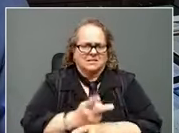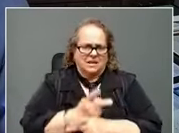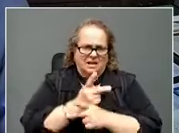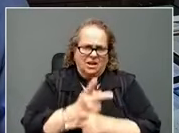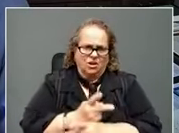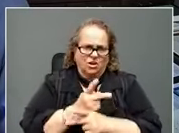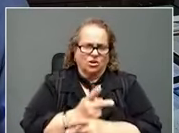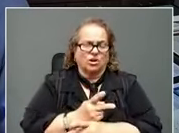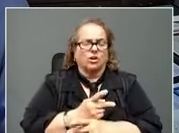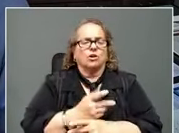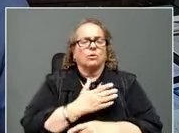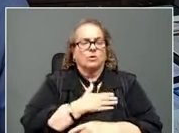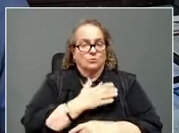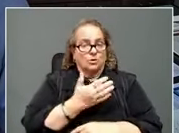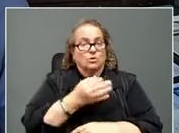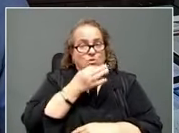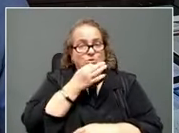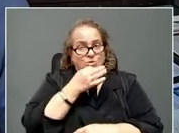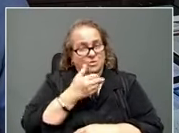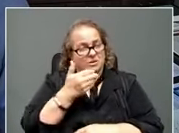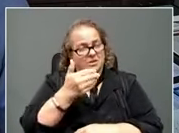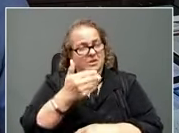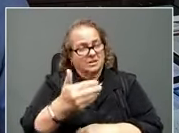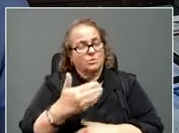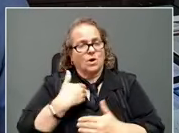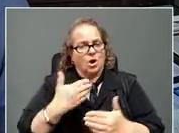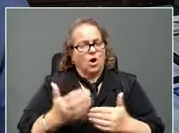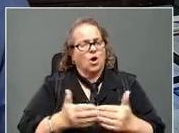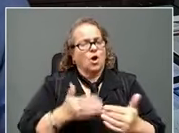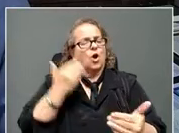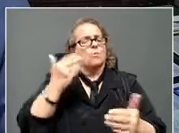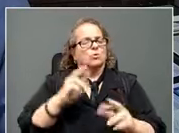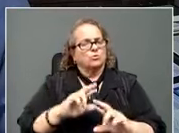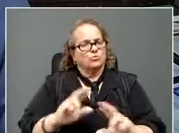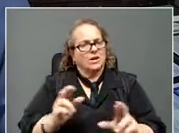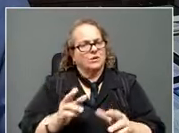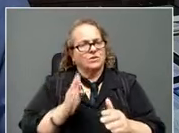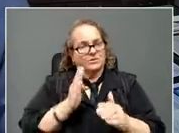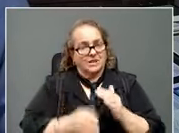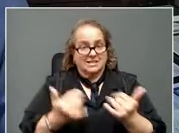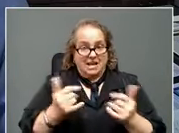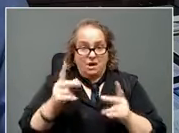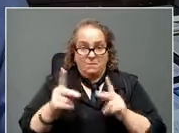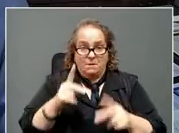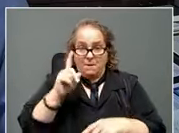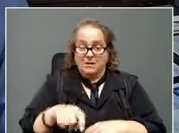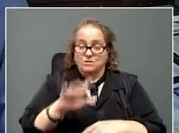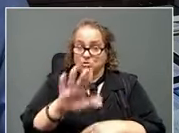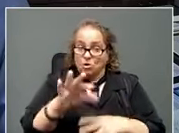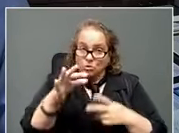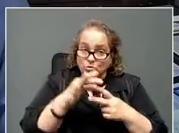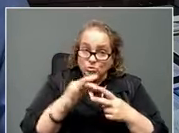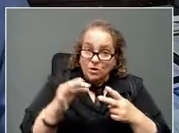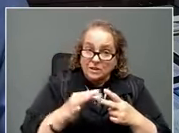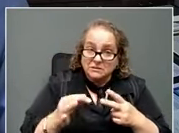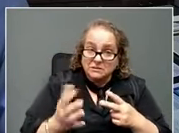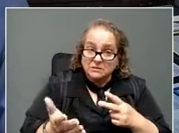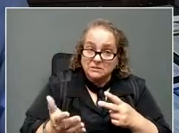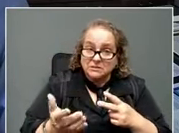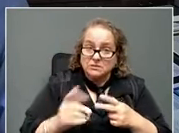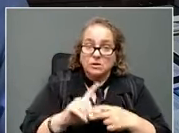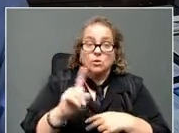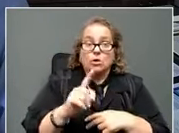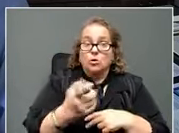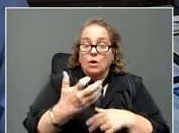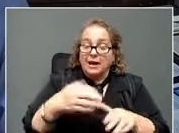soon upon us in the place where people will have to now exercise their choice what settings to go into and